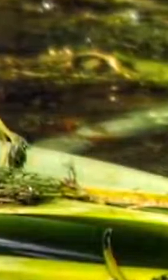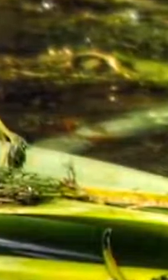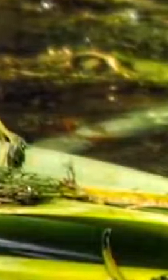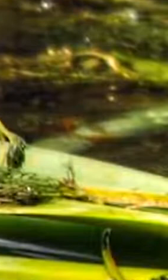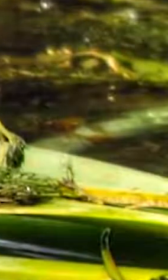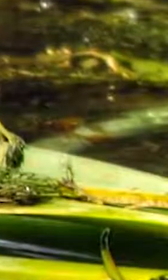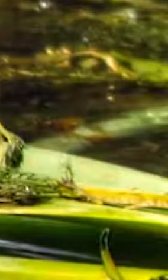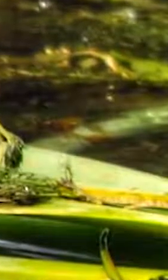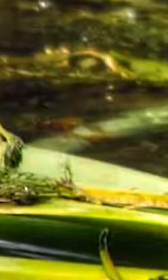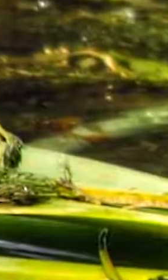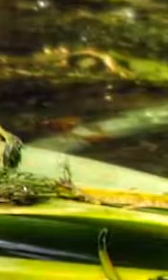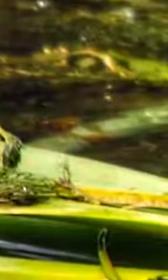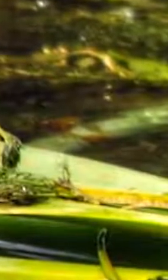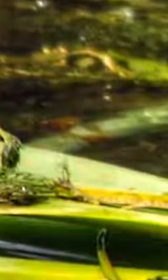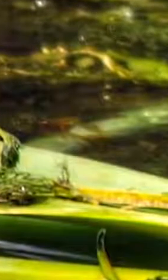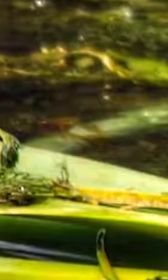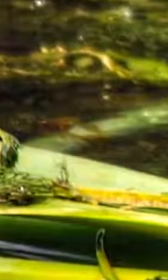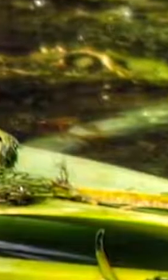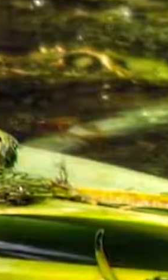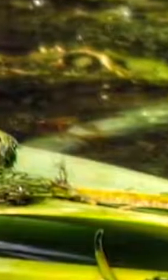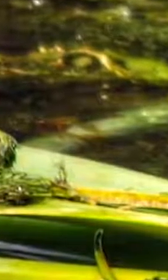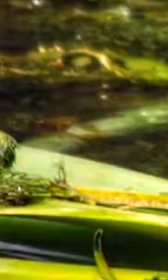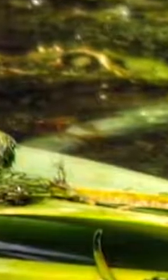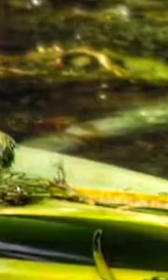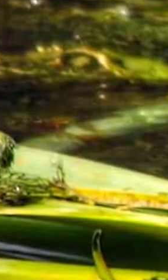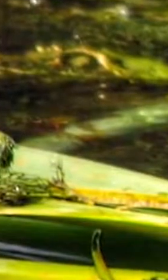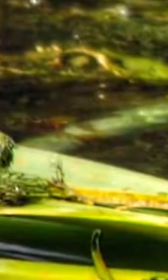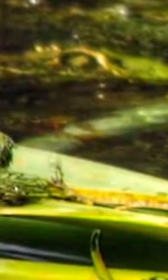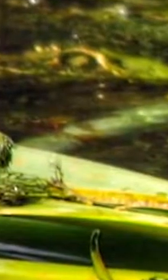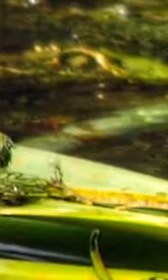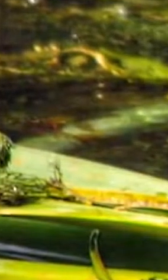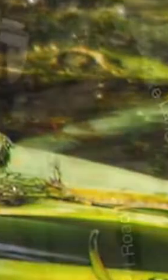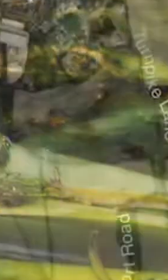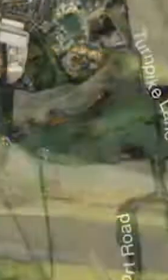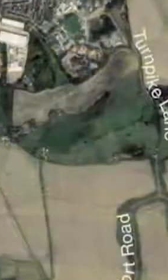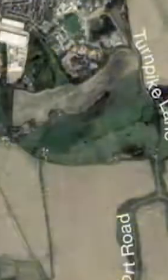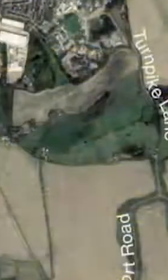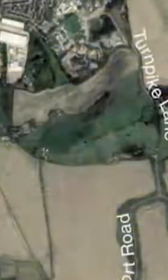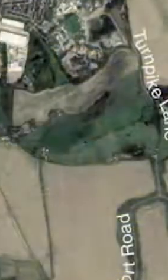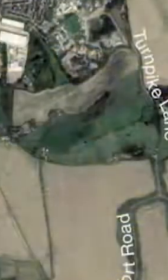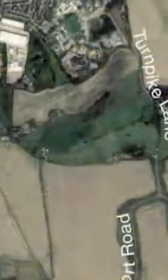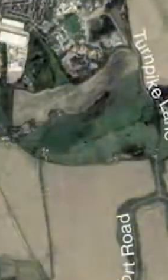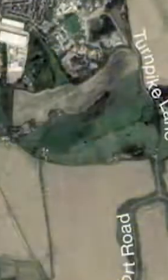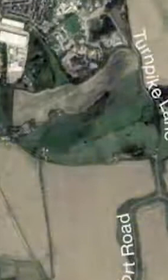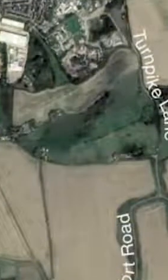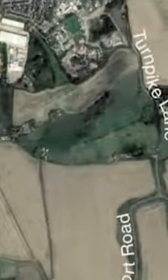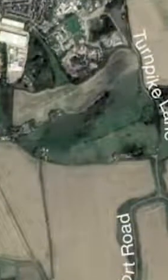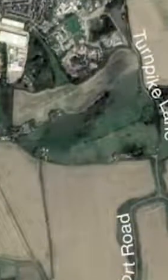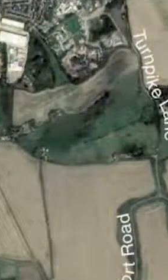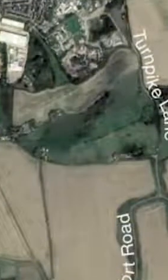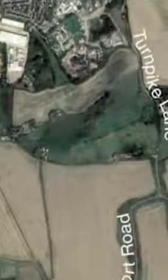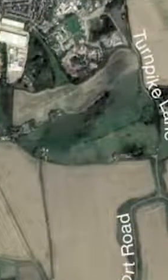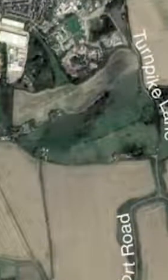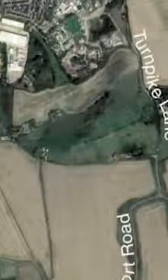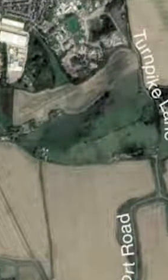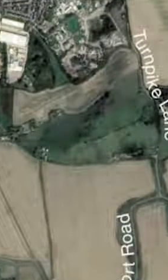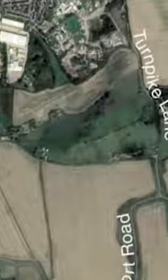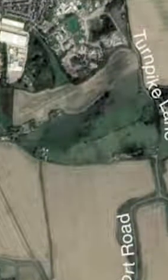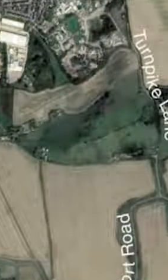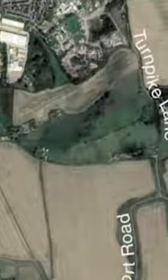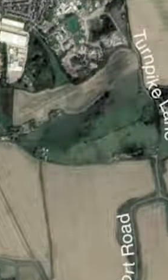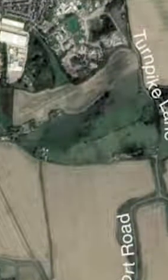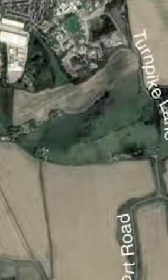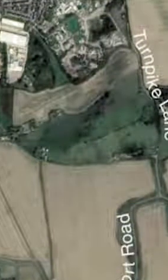local ecology and allow wildlife to navigate through the culvert more easily. 2 footpaths in the area would also be